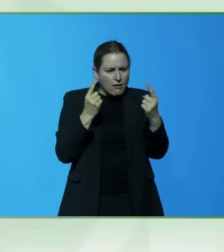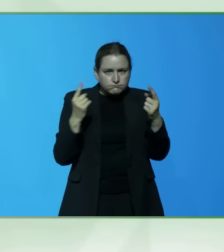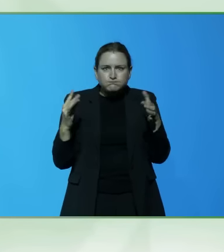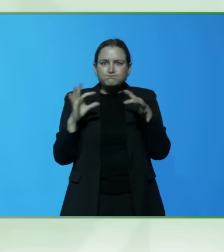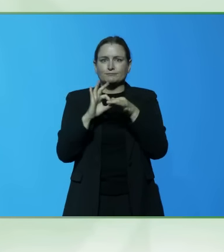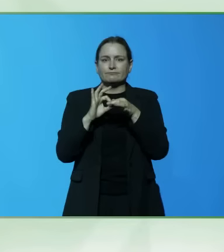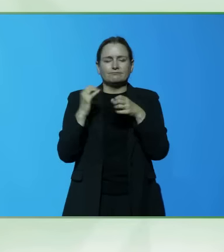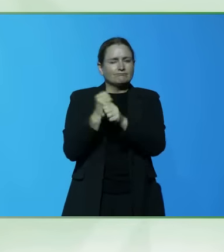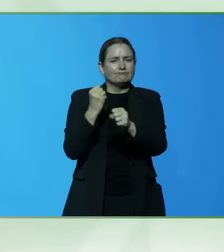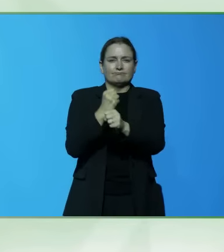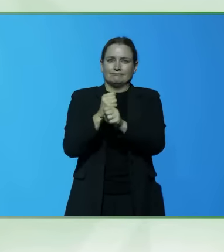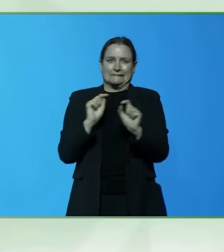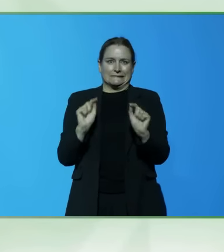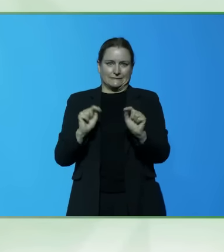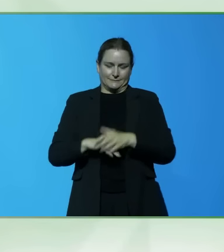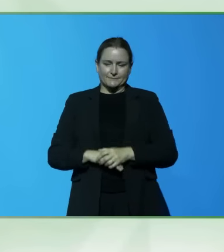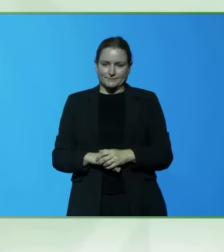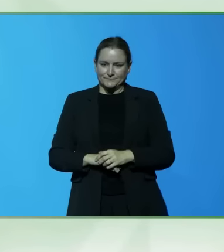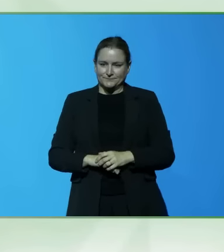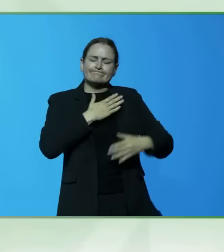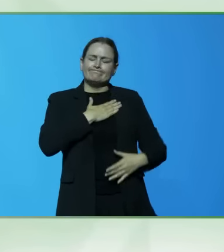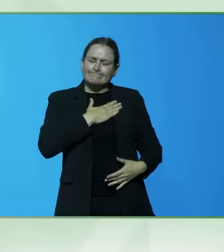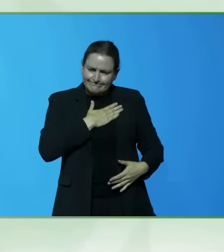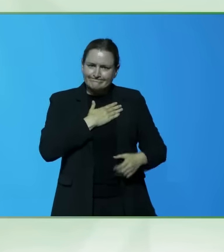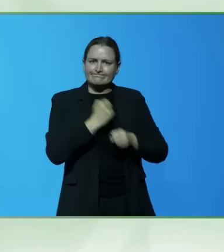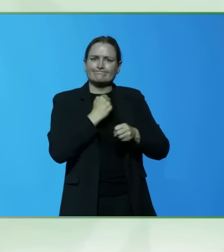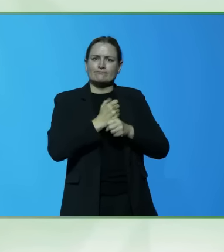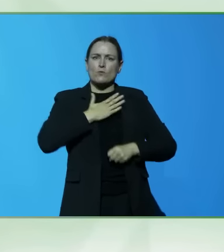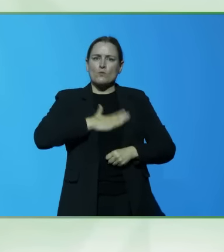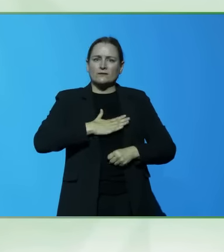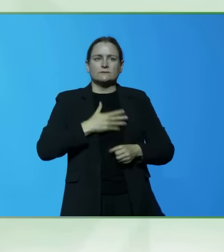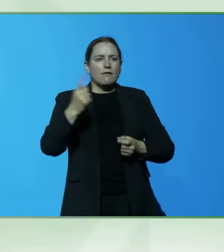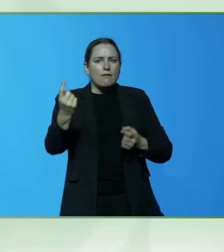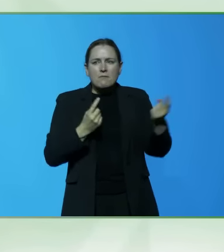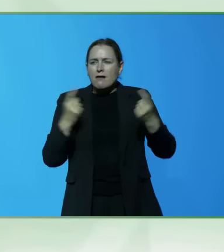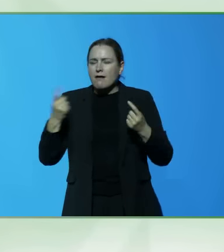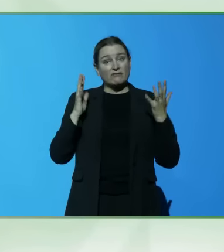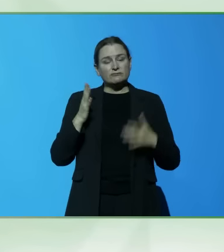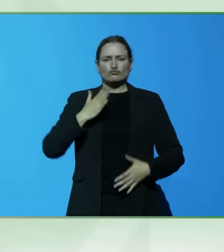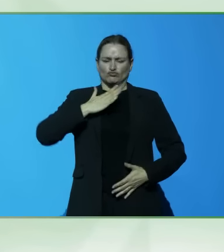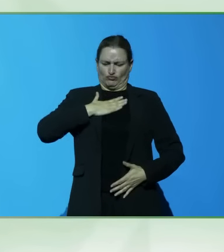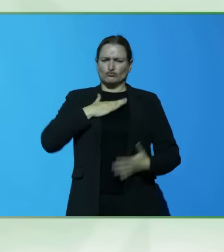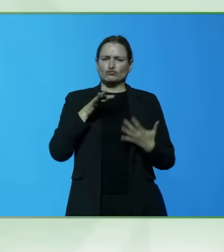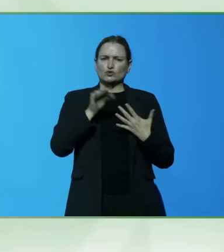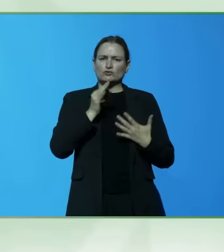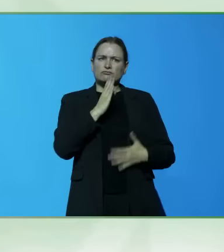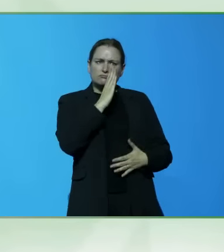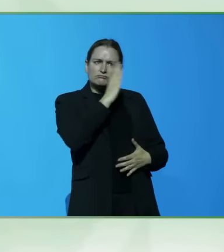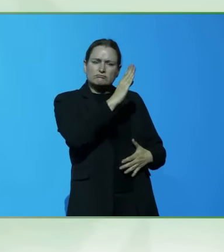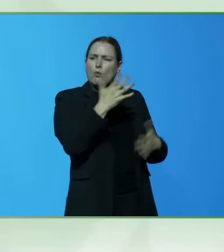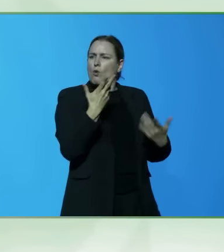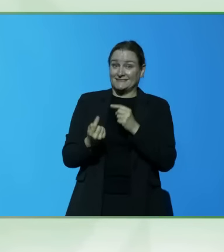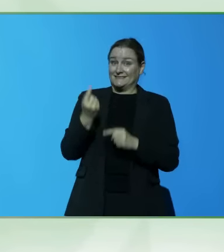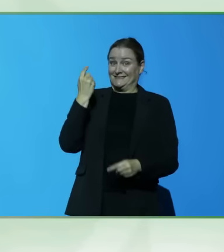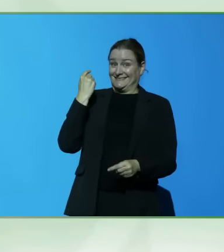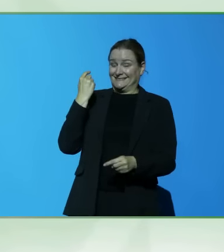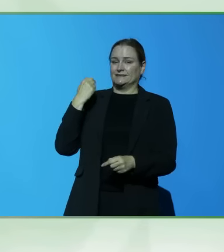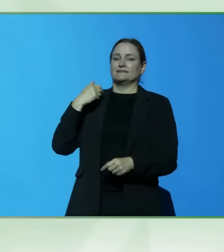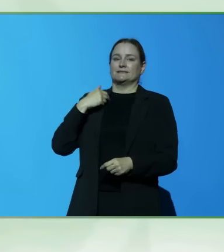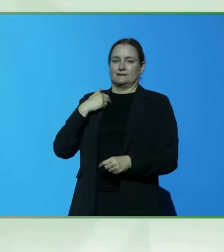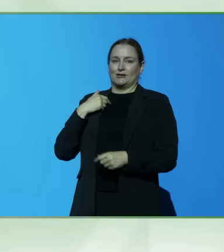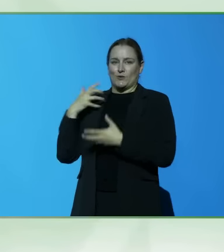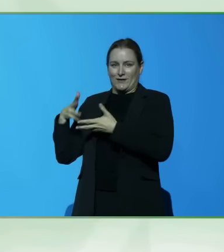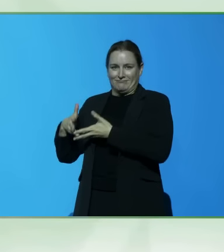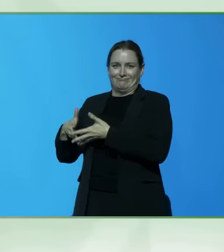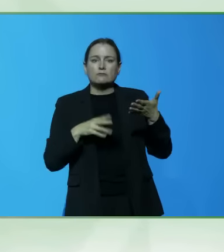all are part of this, and the Zero Project take an important part of